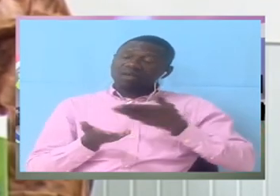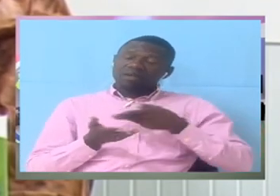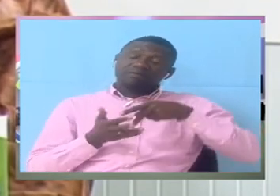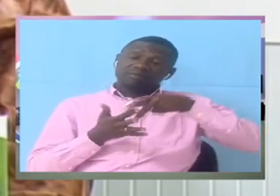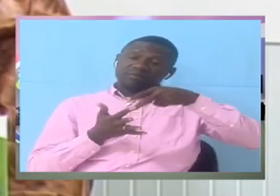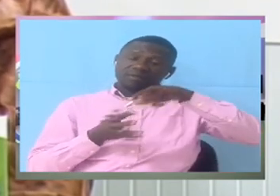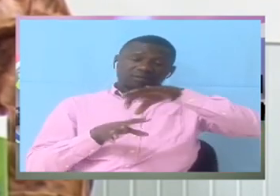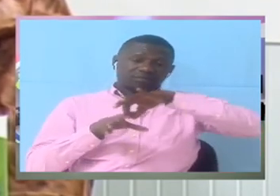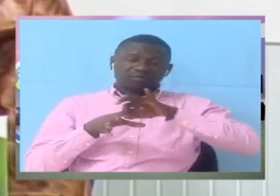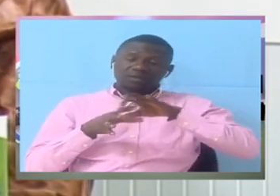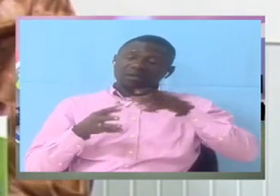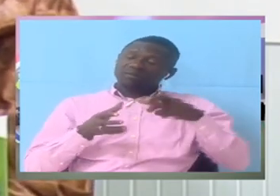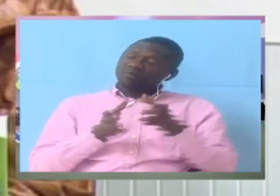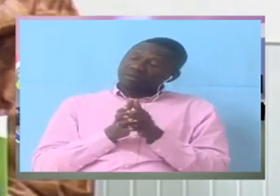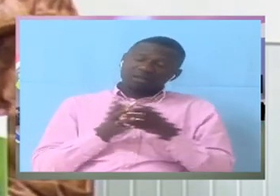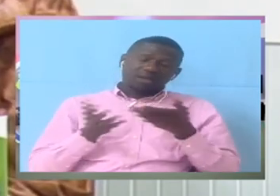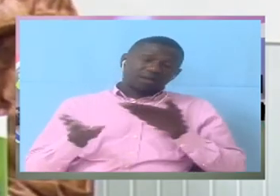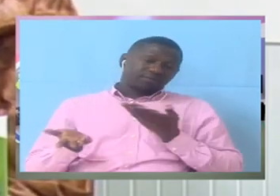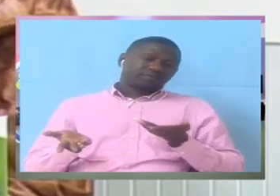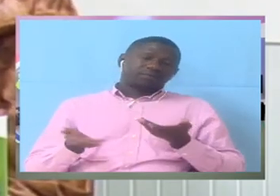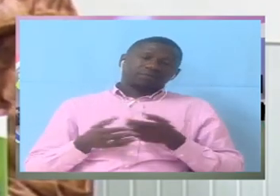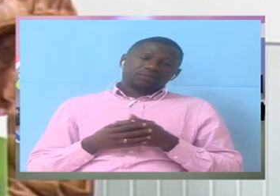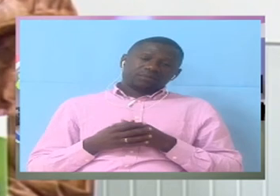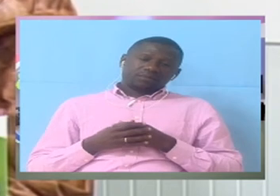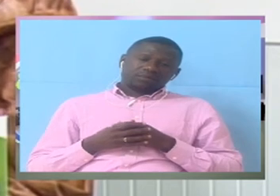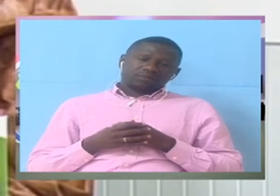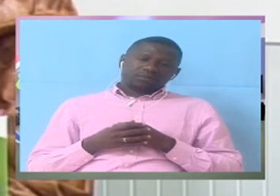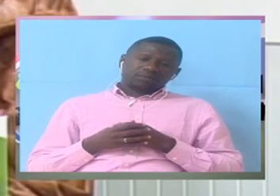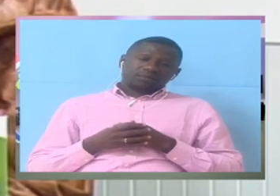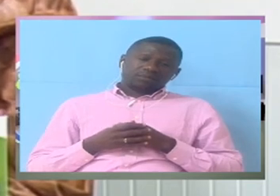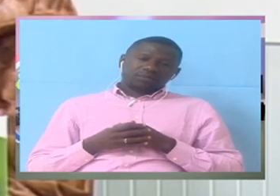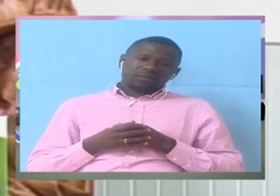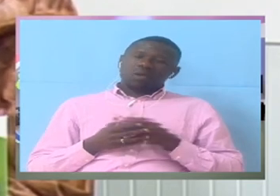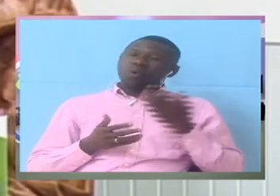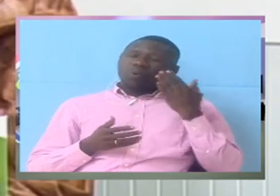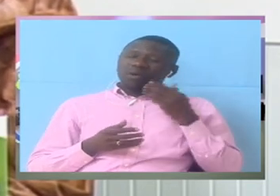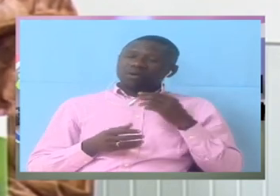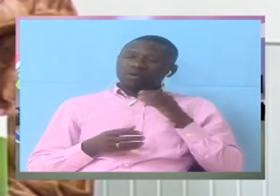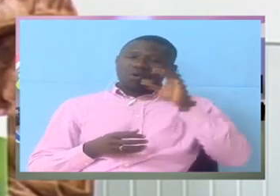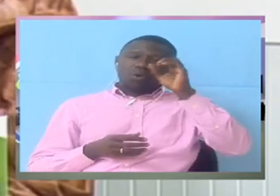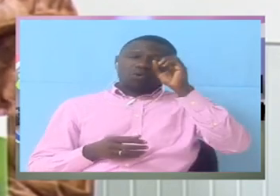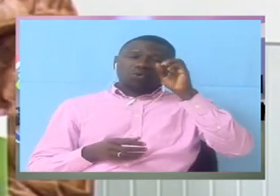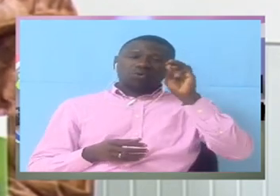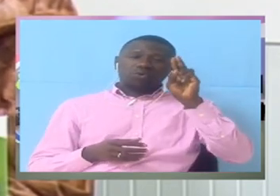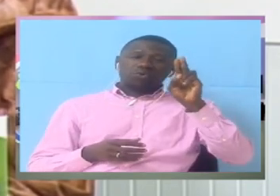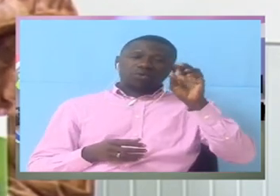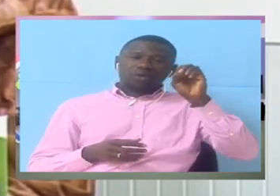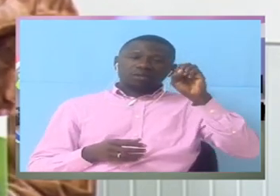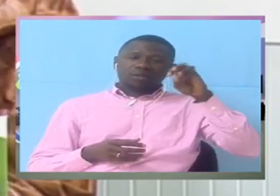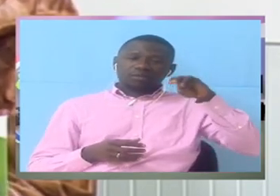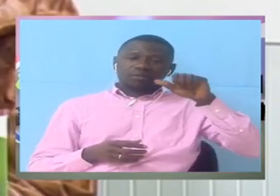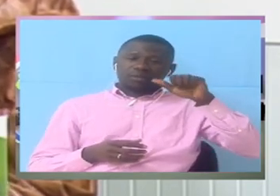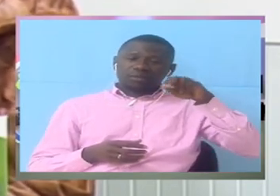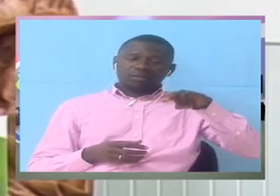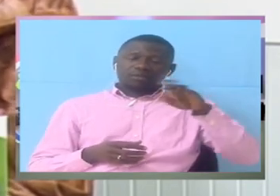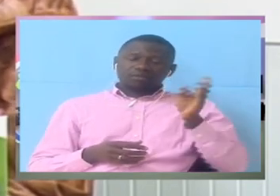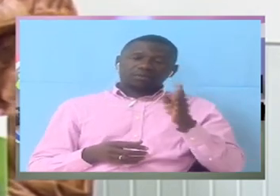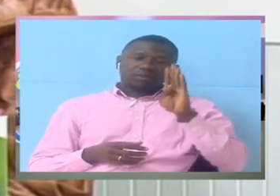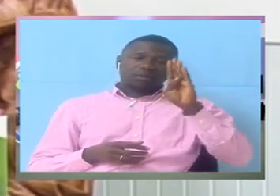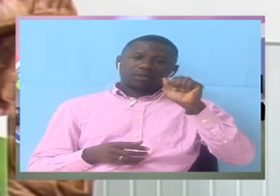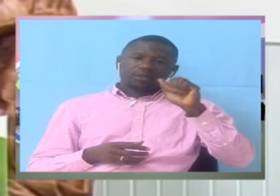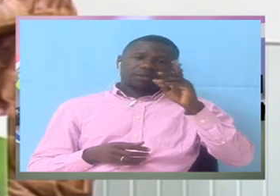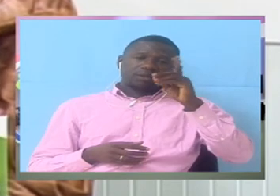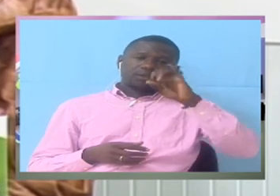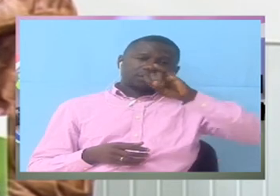Complete 2 years we were on shackles. Our feet were shackles. When Osman Baji was appointed as interior minister,